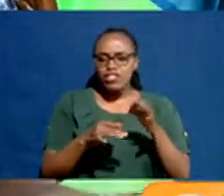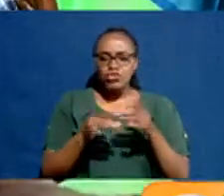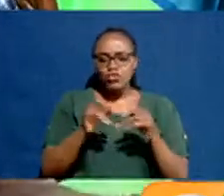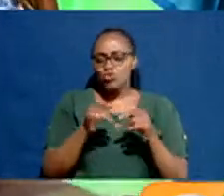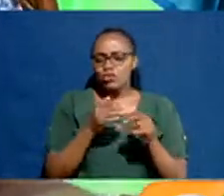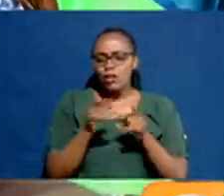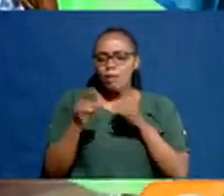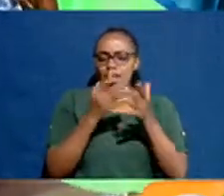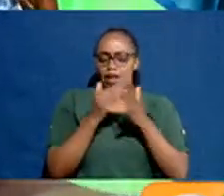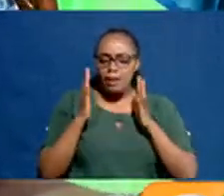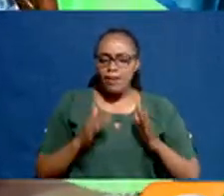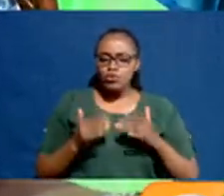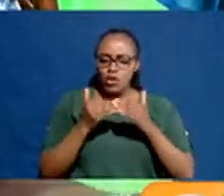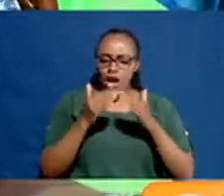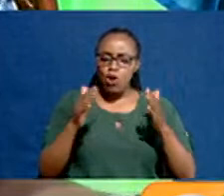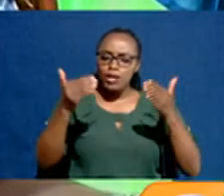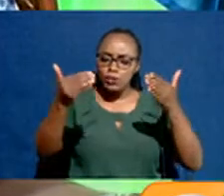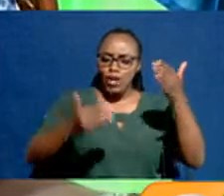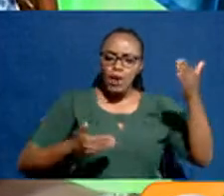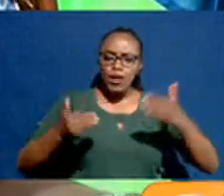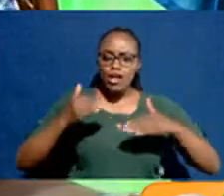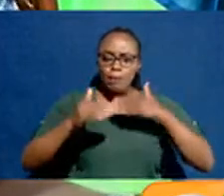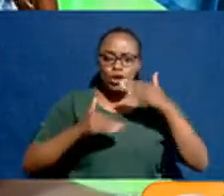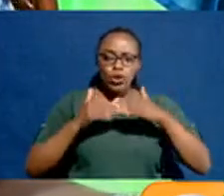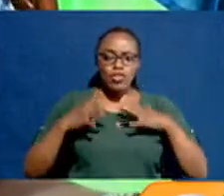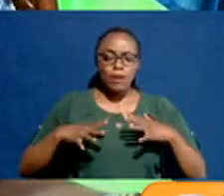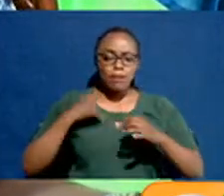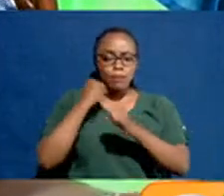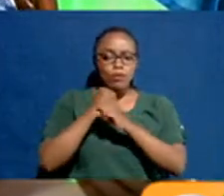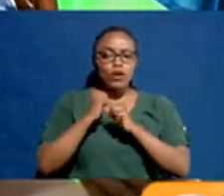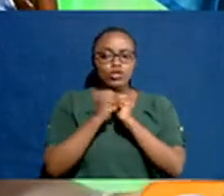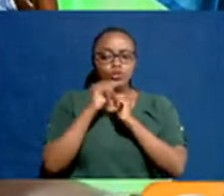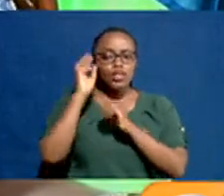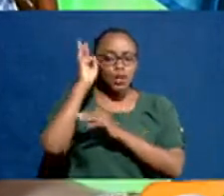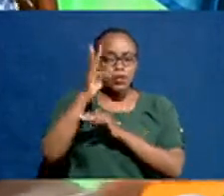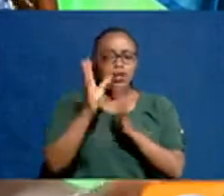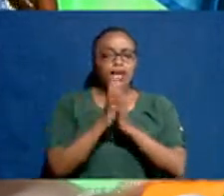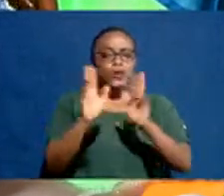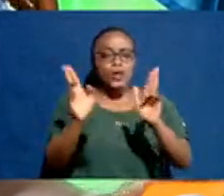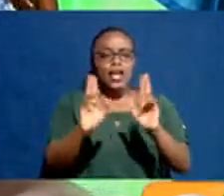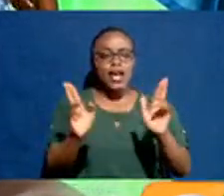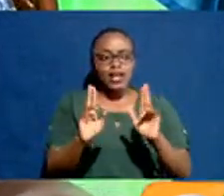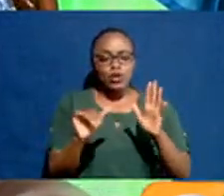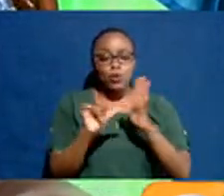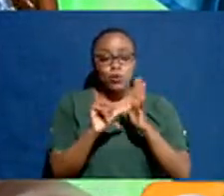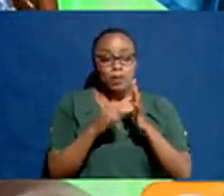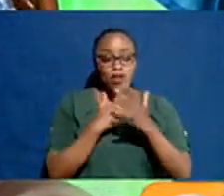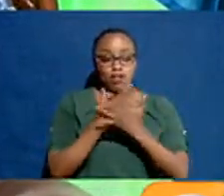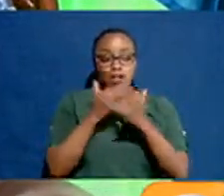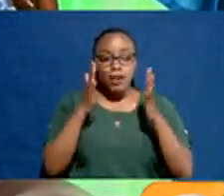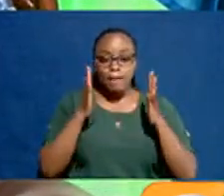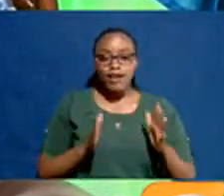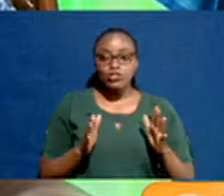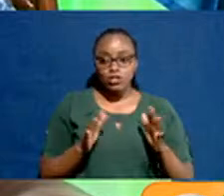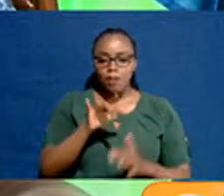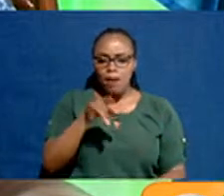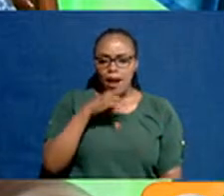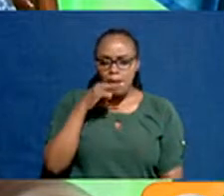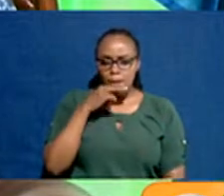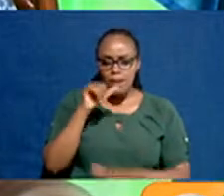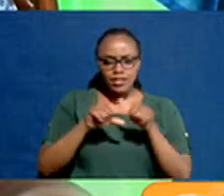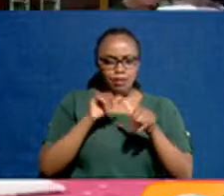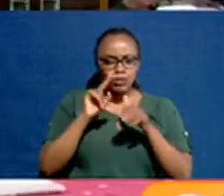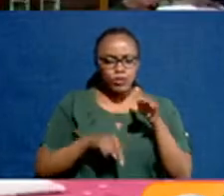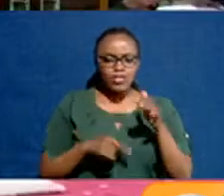are open, we are saying come, okay, talk, we work together, we are willing, we have no problem with anybody. Na matamshi yako kuhusiana